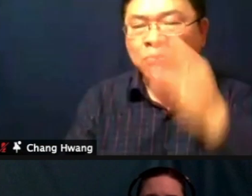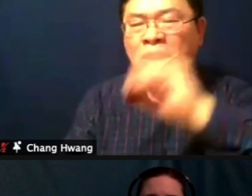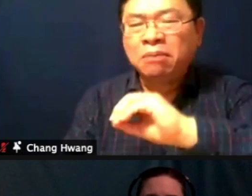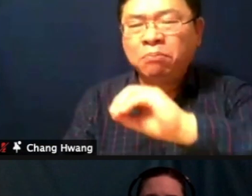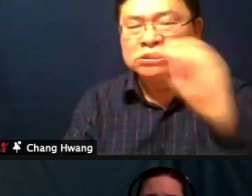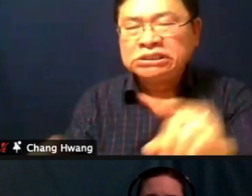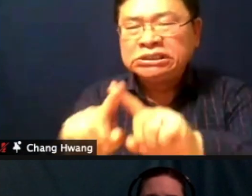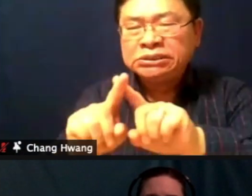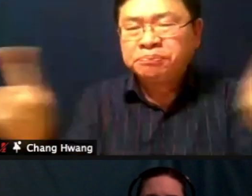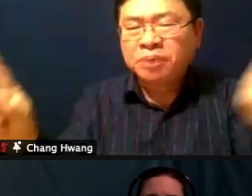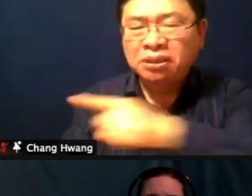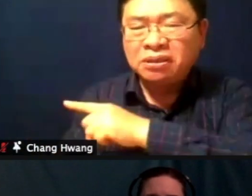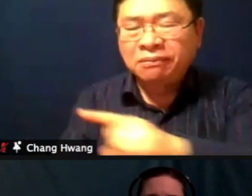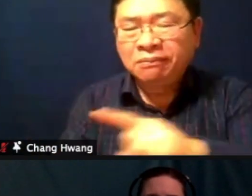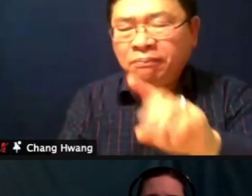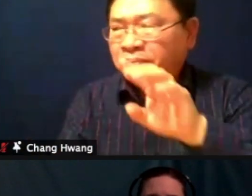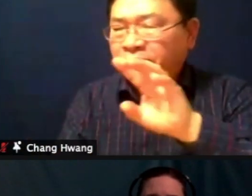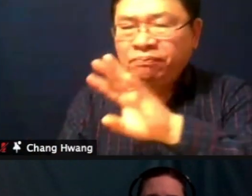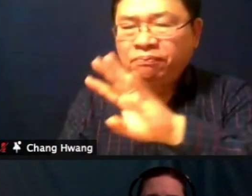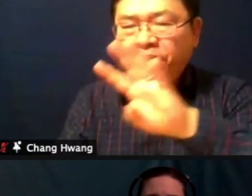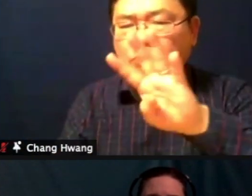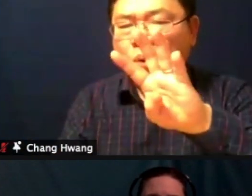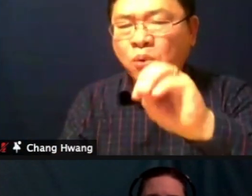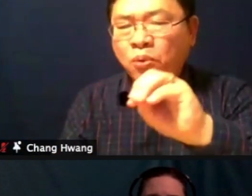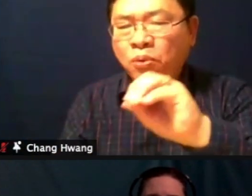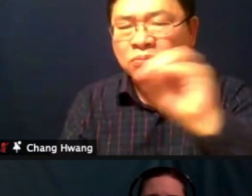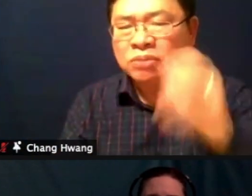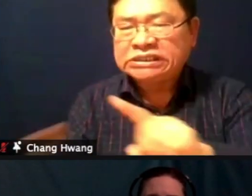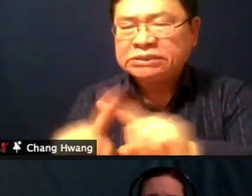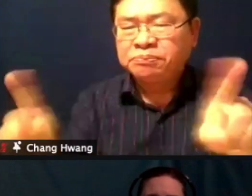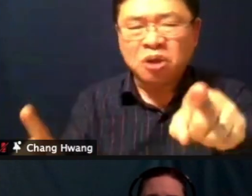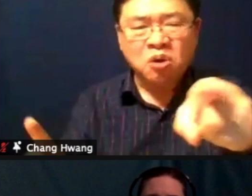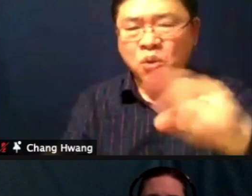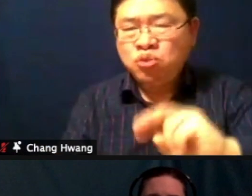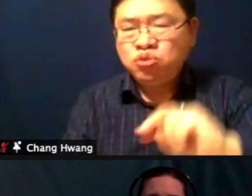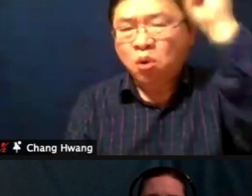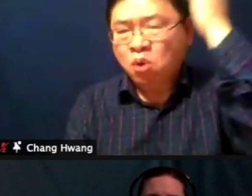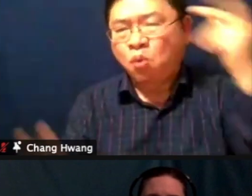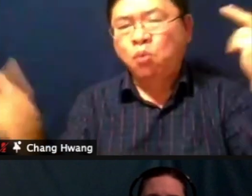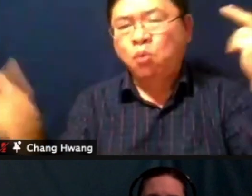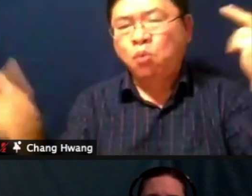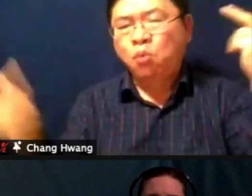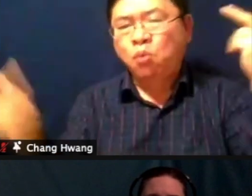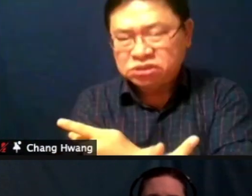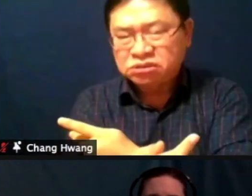high. That's quite a number, 70% difference between the two languages having diverged.